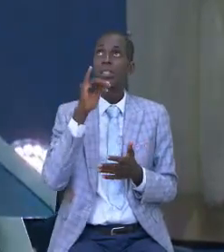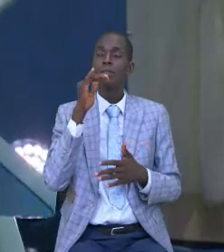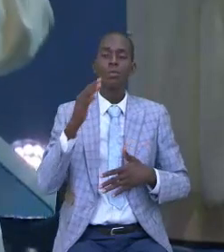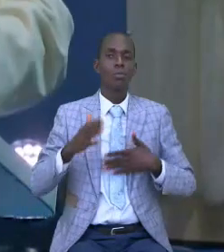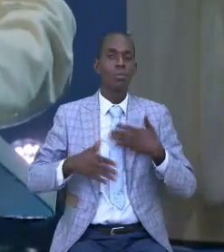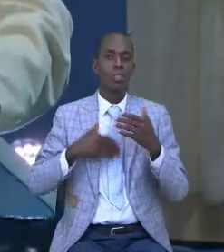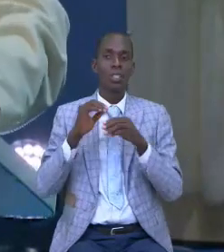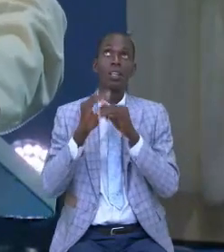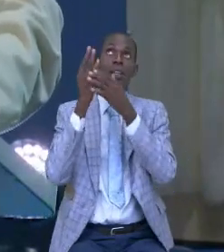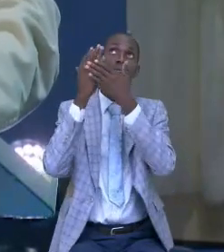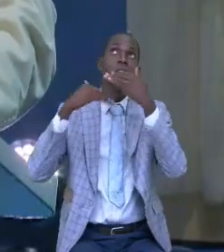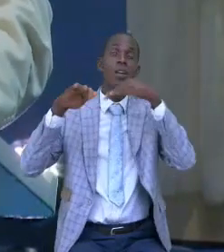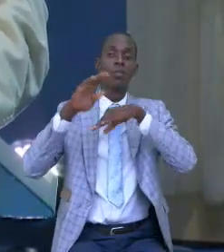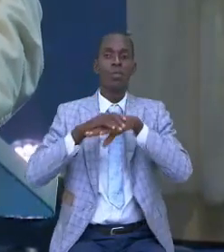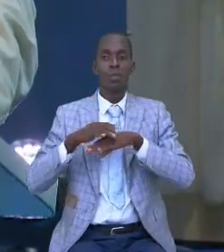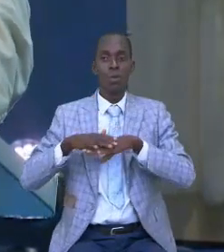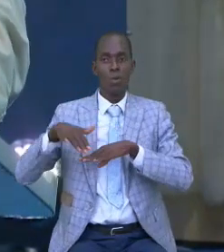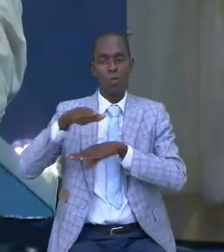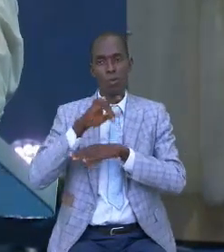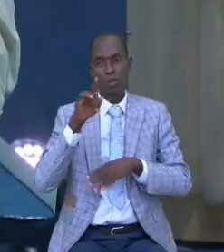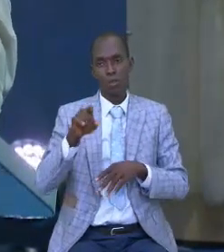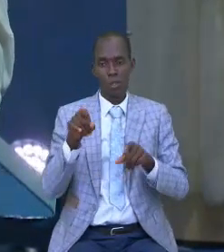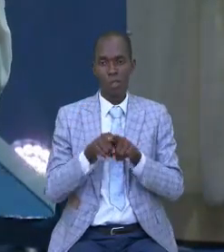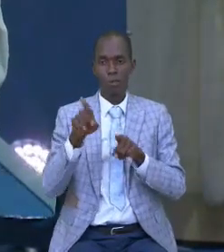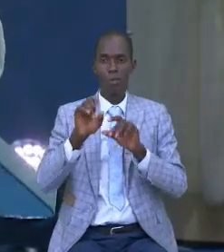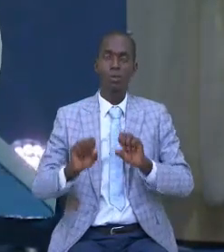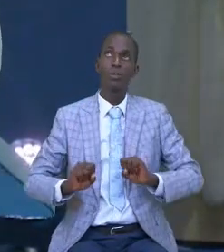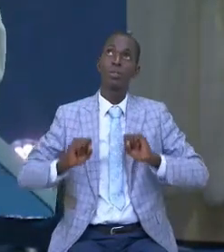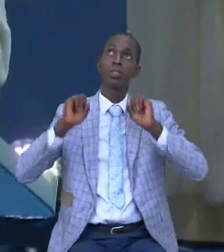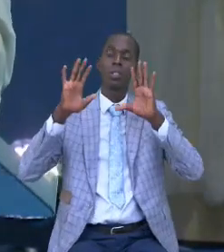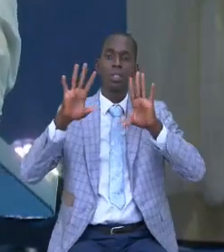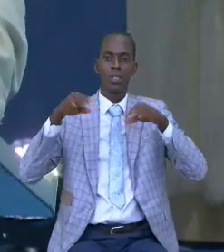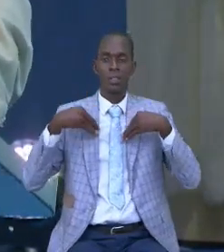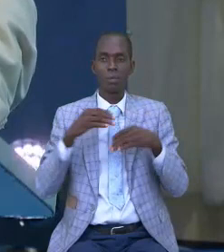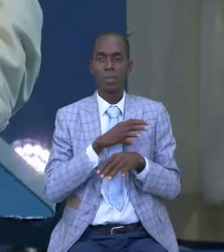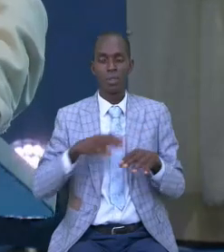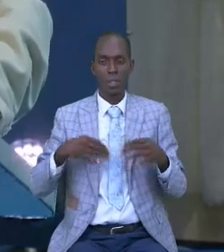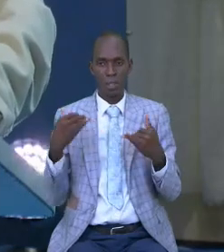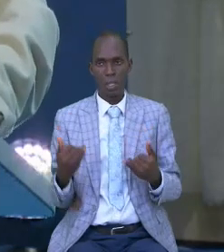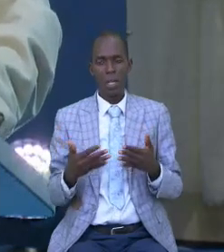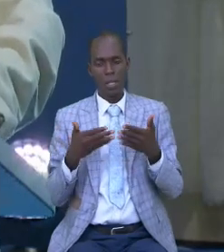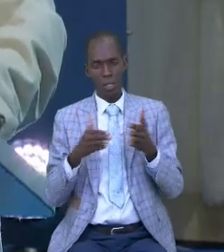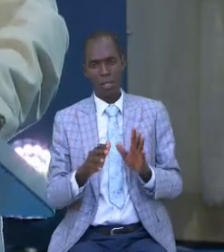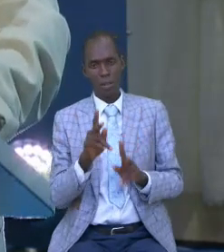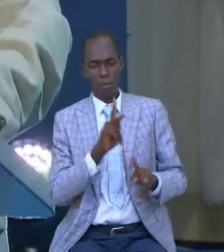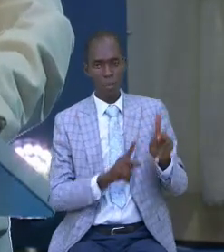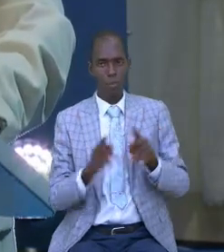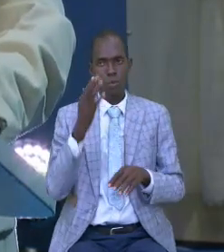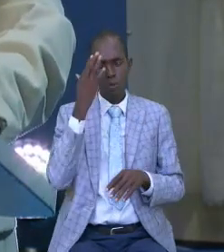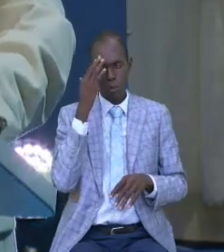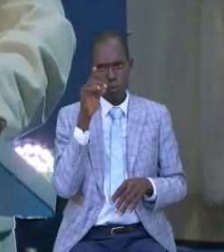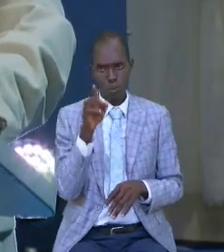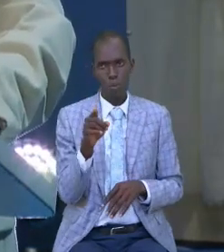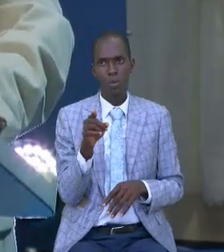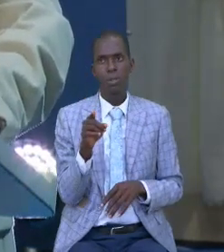you as you have given your life to the Lord. So let the brethren know you. Let them enter